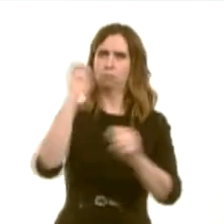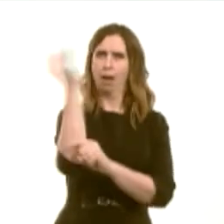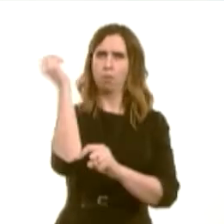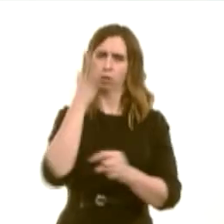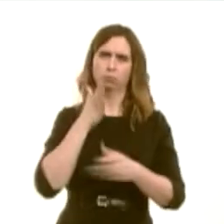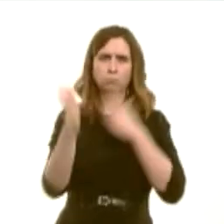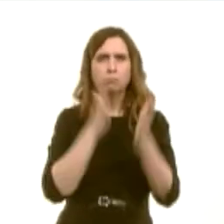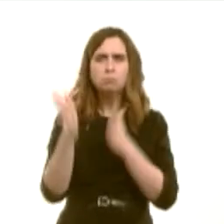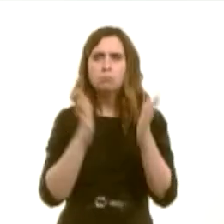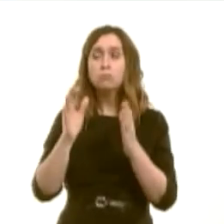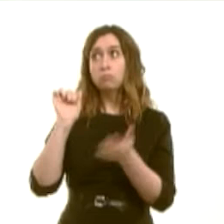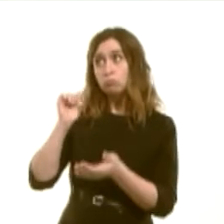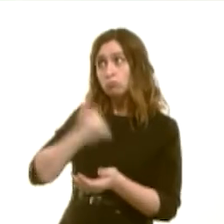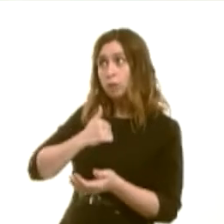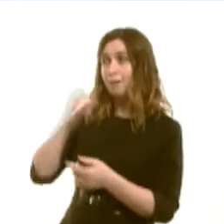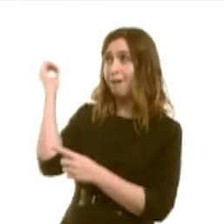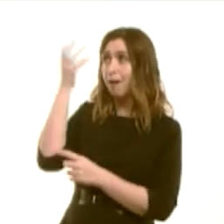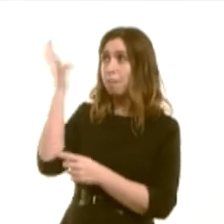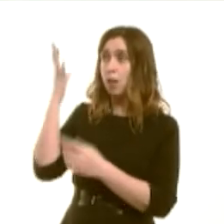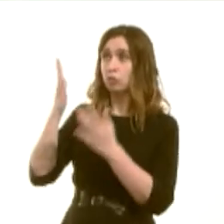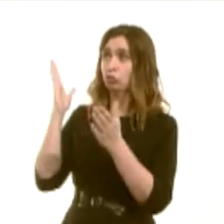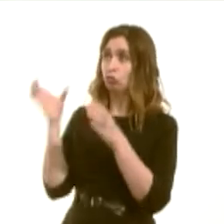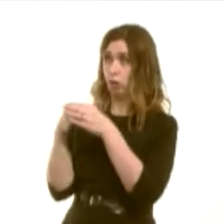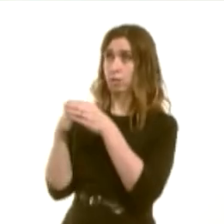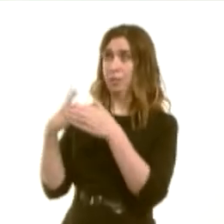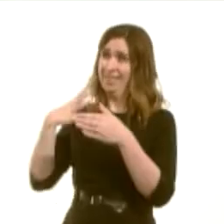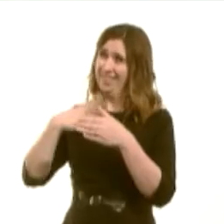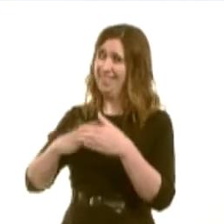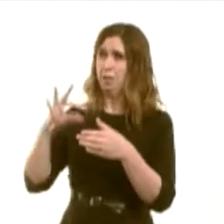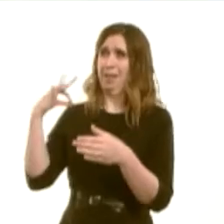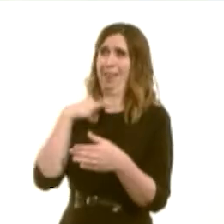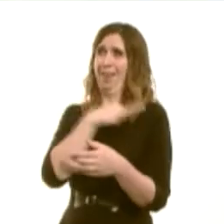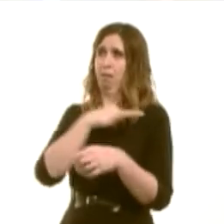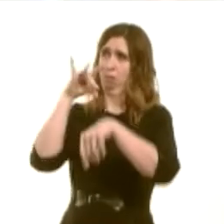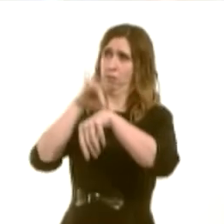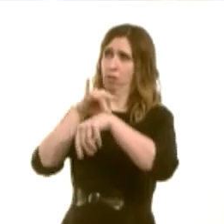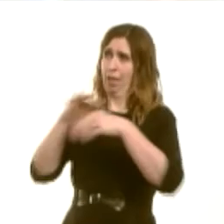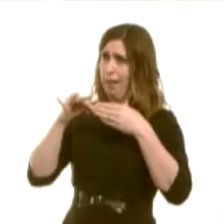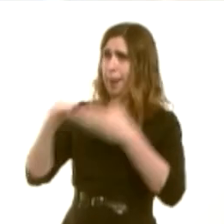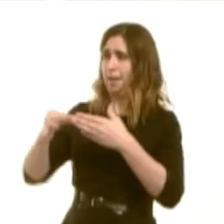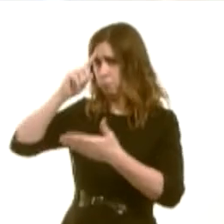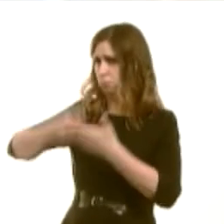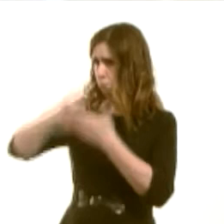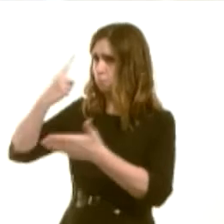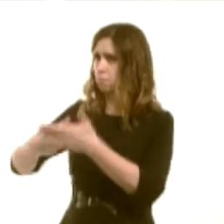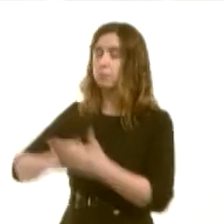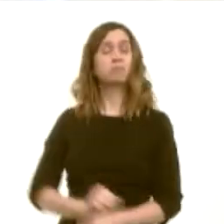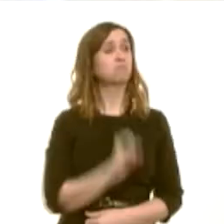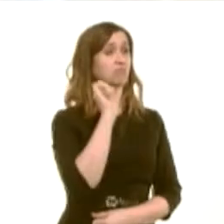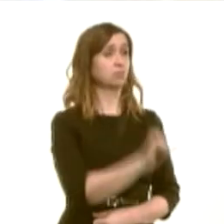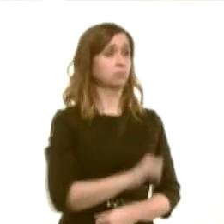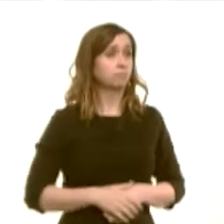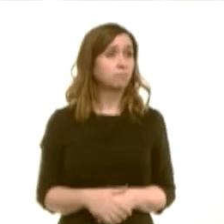that the Ambulance Trust needs to focus on delivering a clinically led emergency response service? Yes.